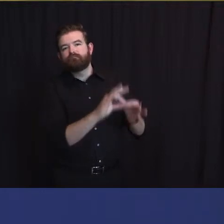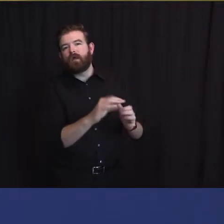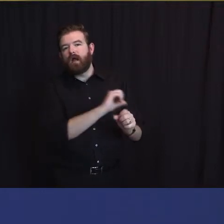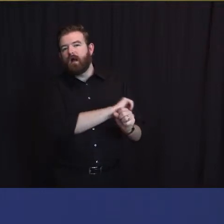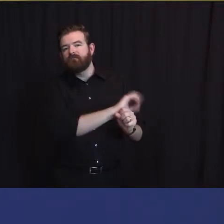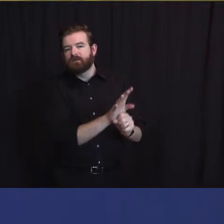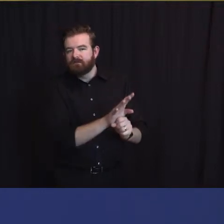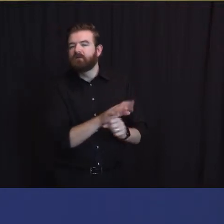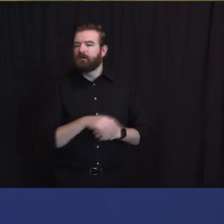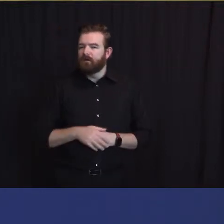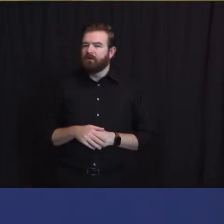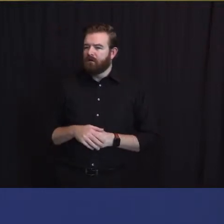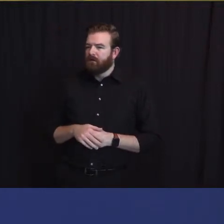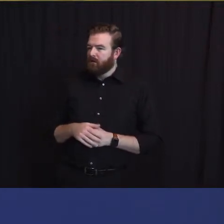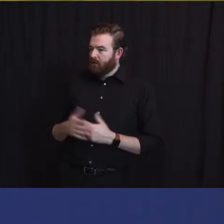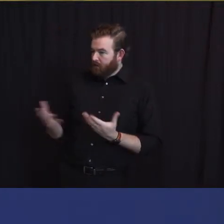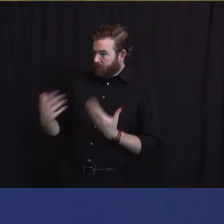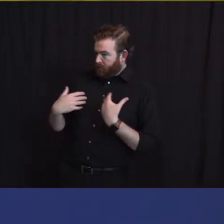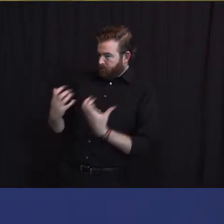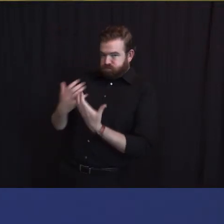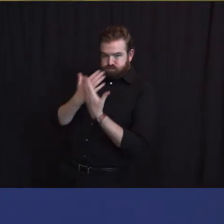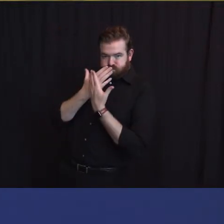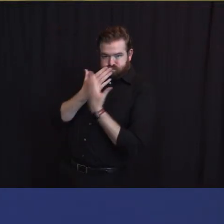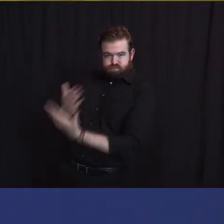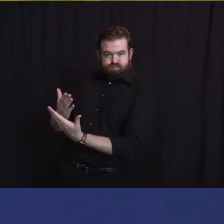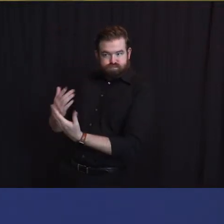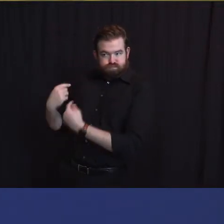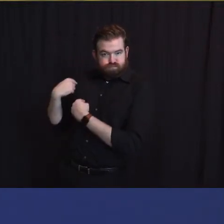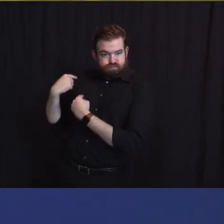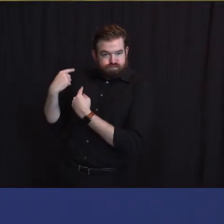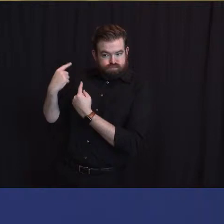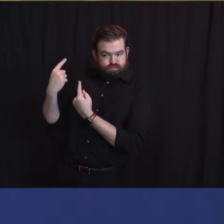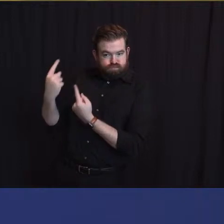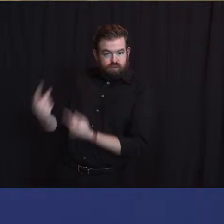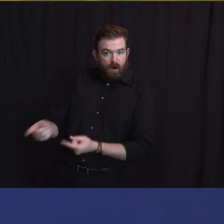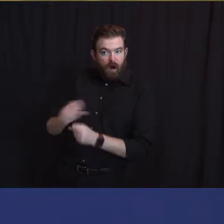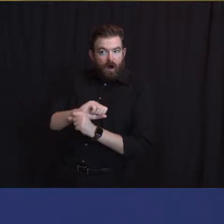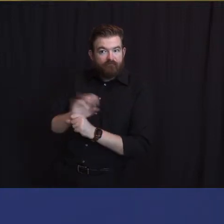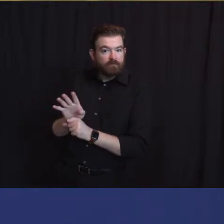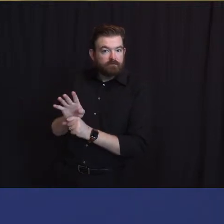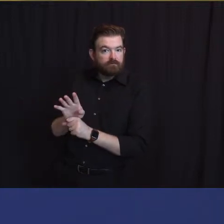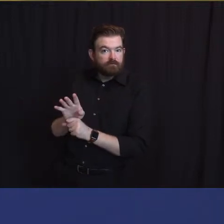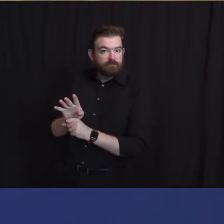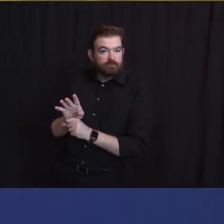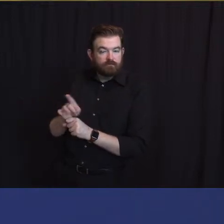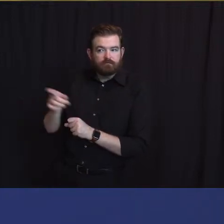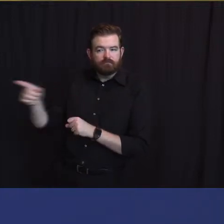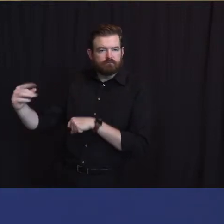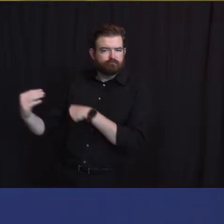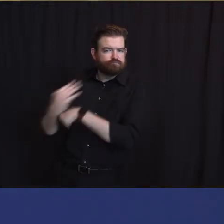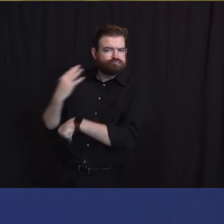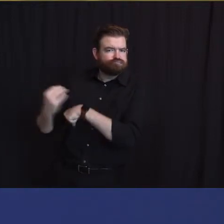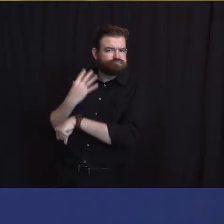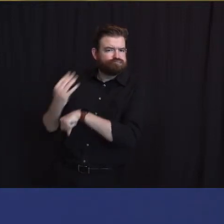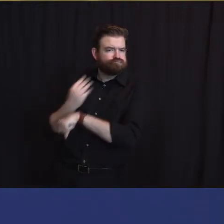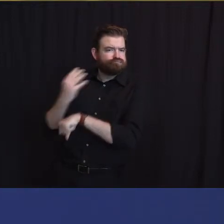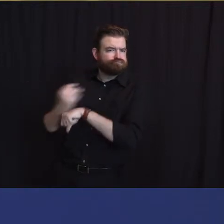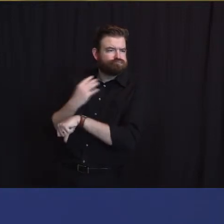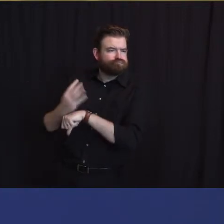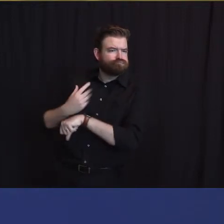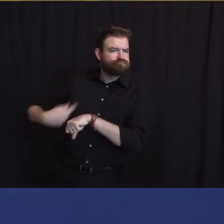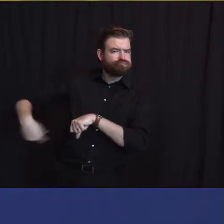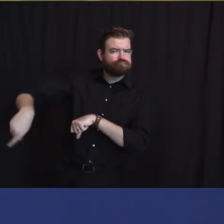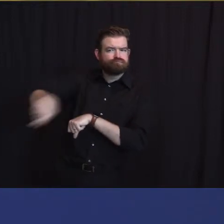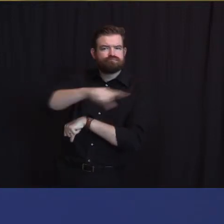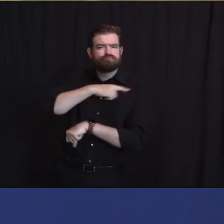your tremendous guidance over the past year plus as we have tackled this unprecedented public health challenge. We are in